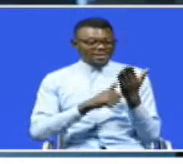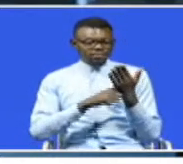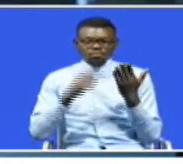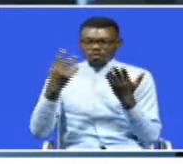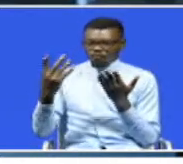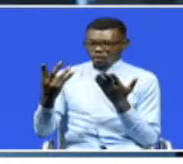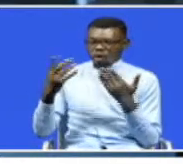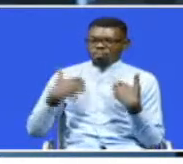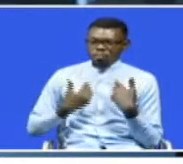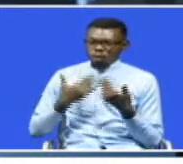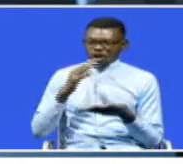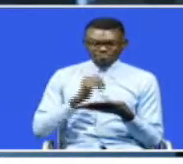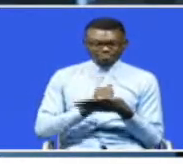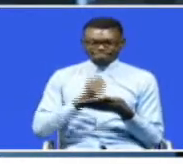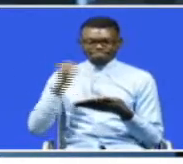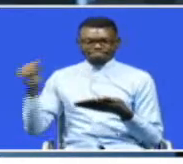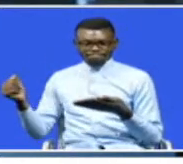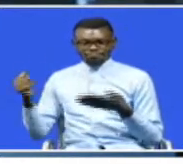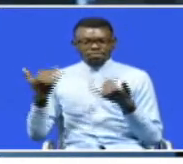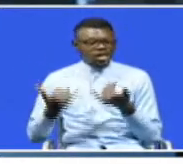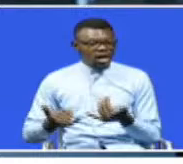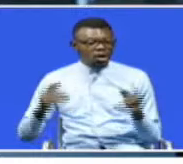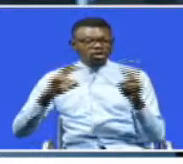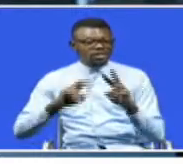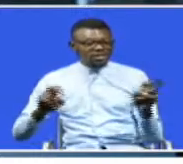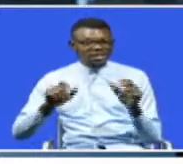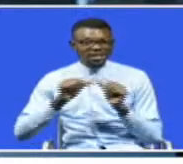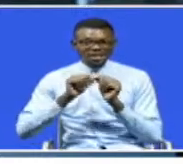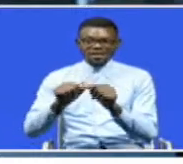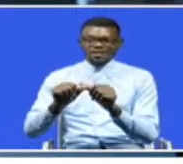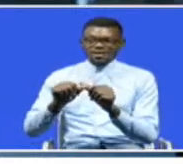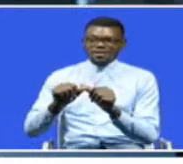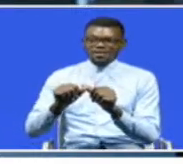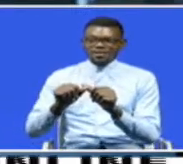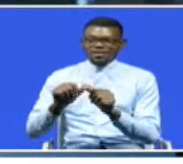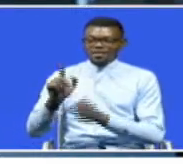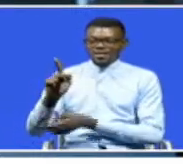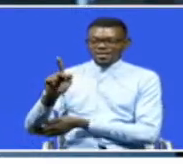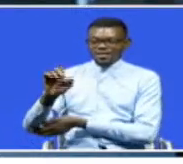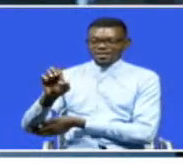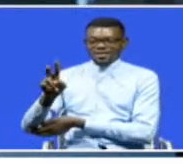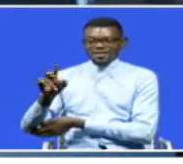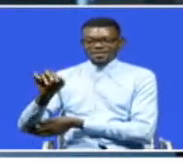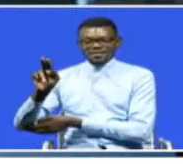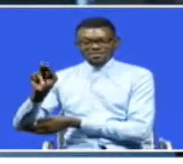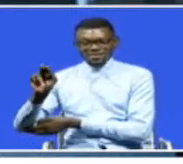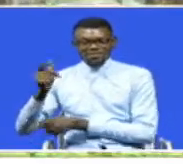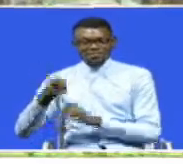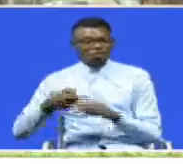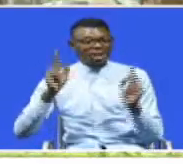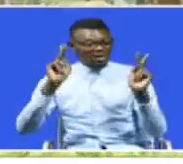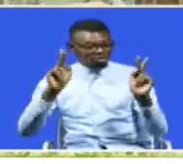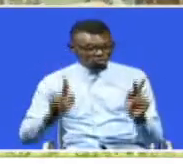suspended as investigations continue ktnu's kevin oguta reports from kisumu